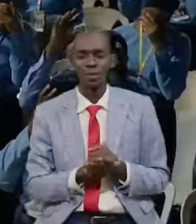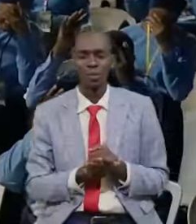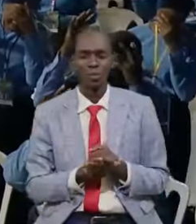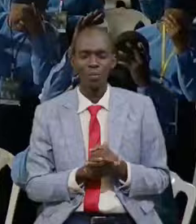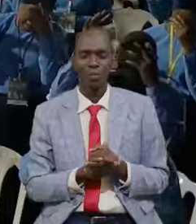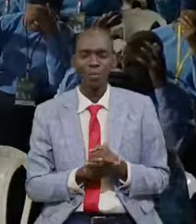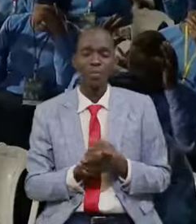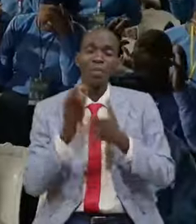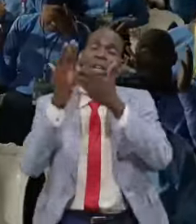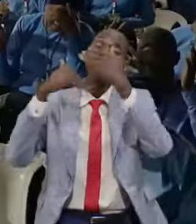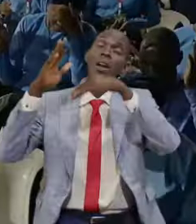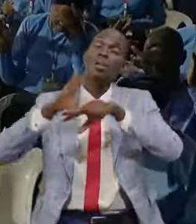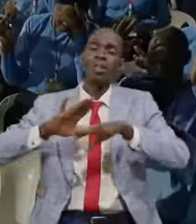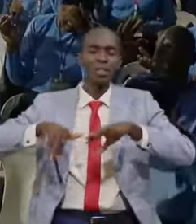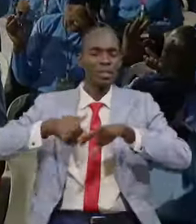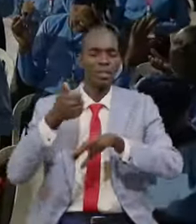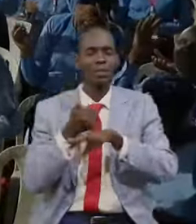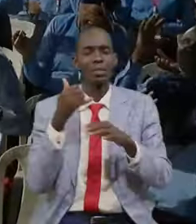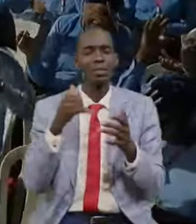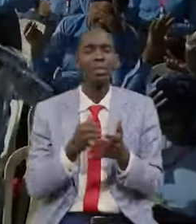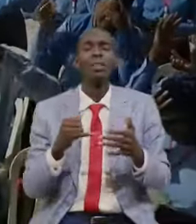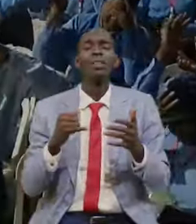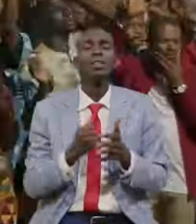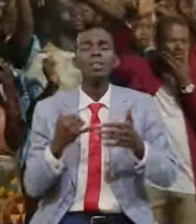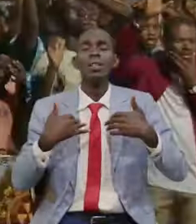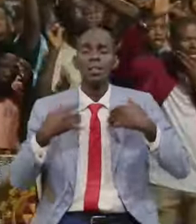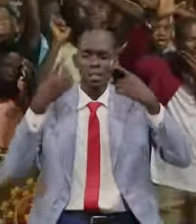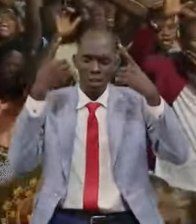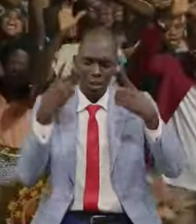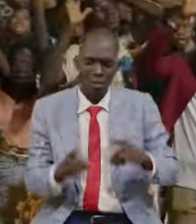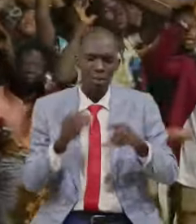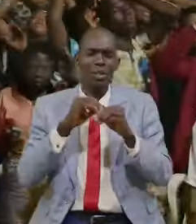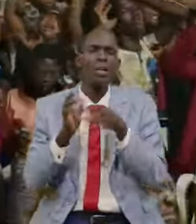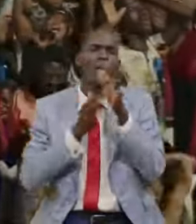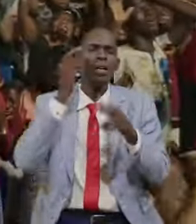Heaven confirms it. It is done.